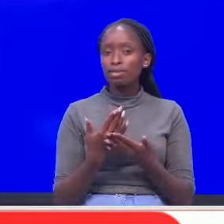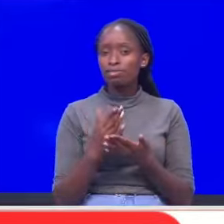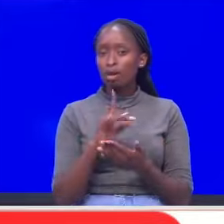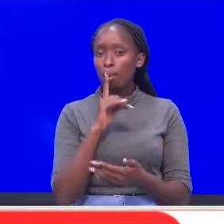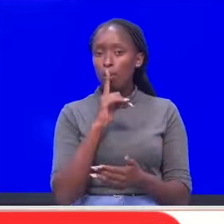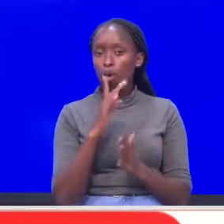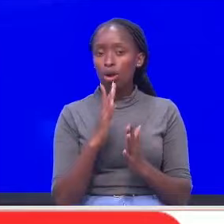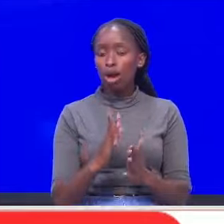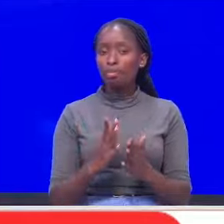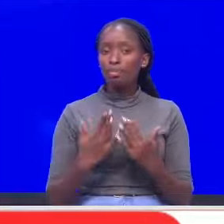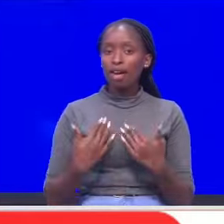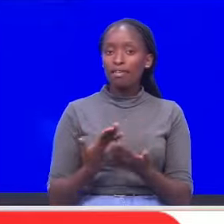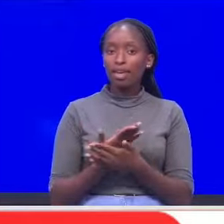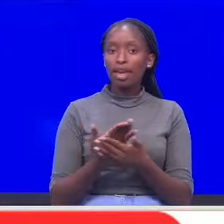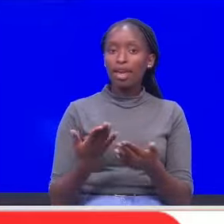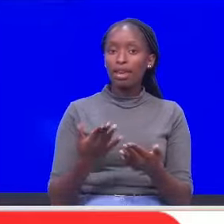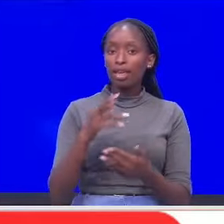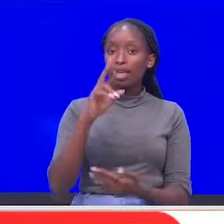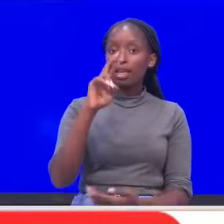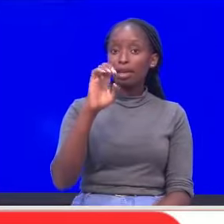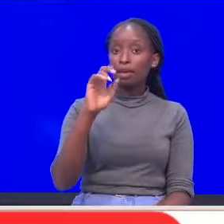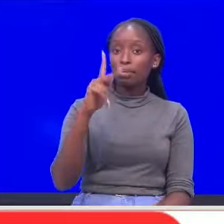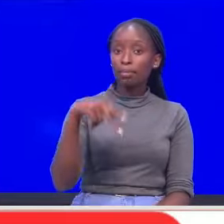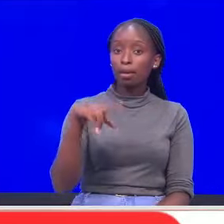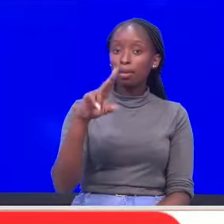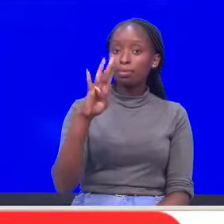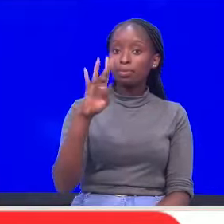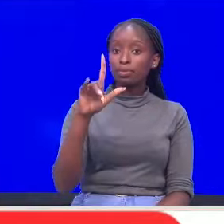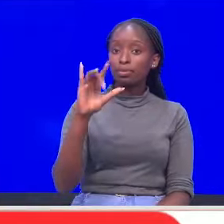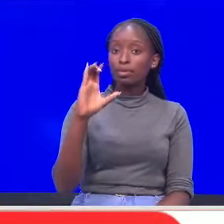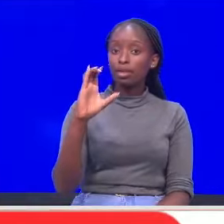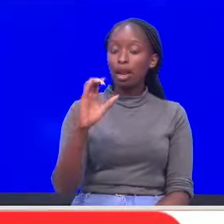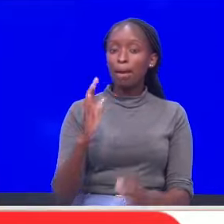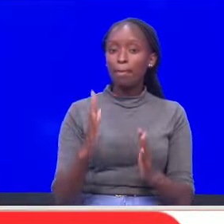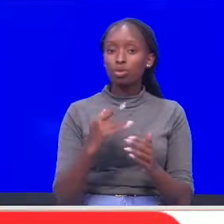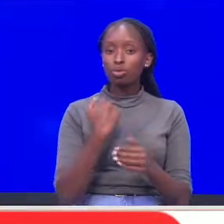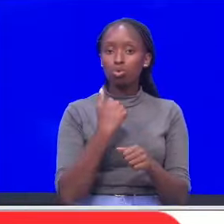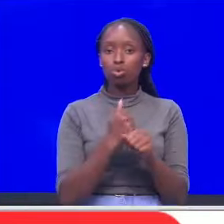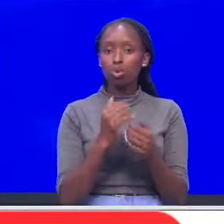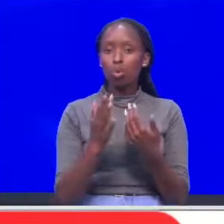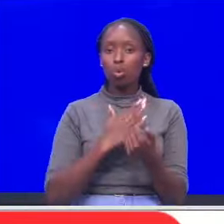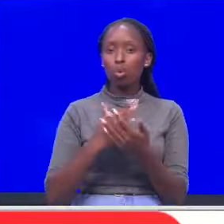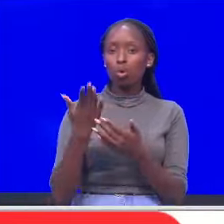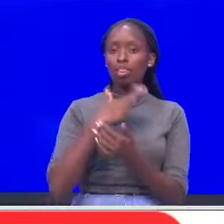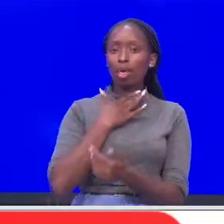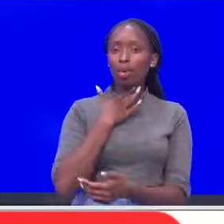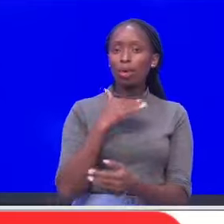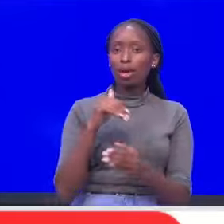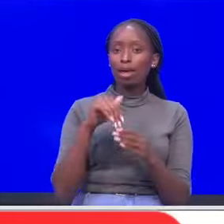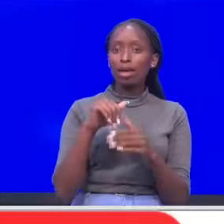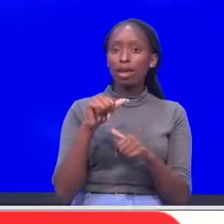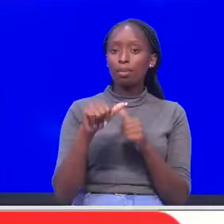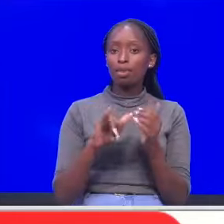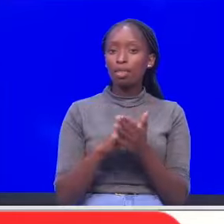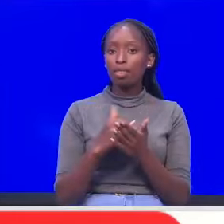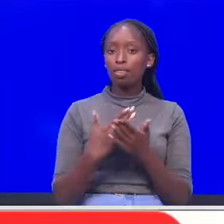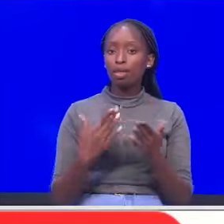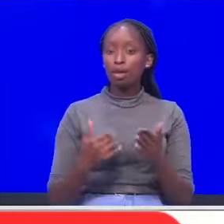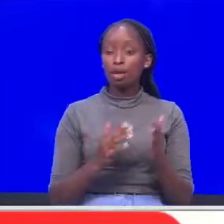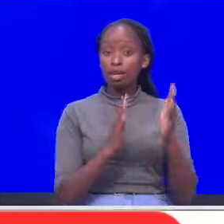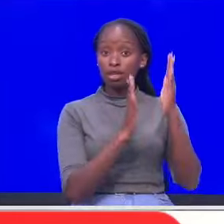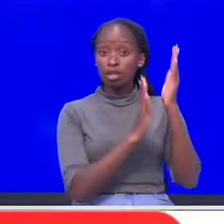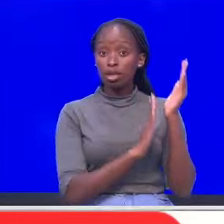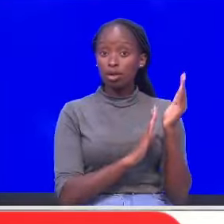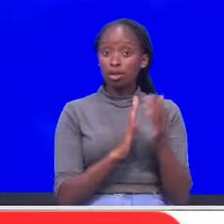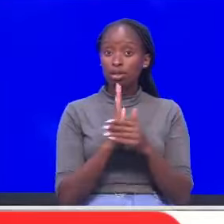how a republic where everybody's doing what he wants. In the name of what? In the name of A&Bs. Security expert Enoch